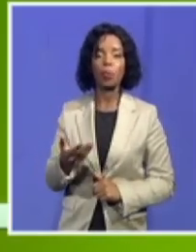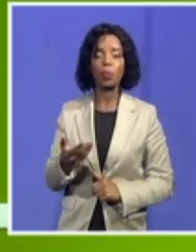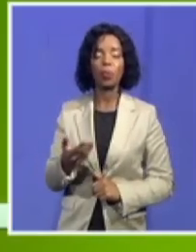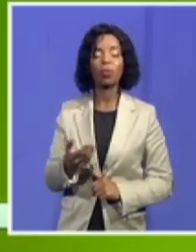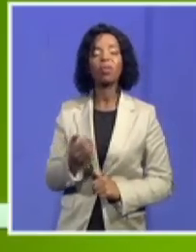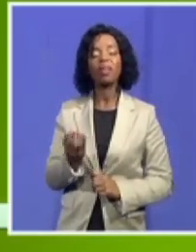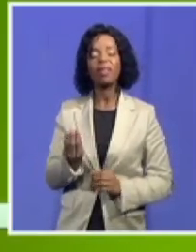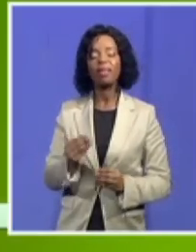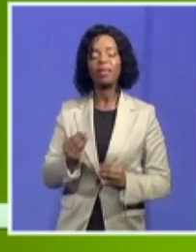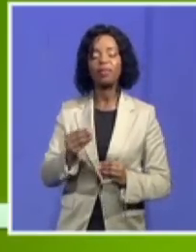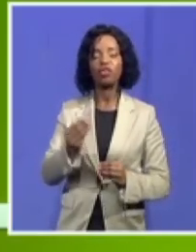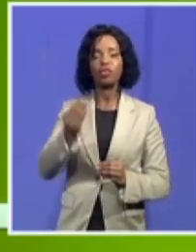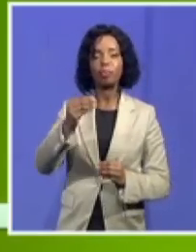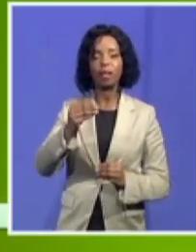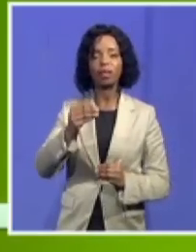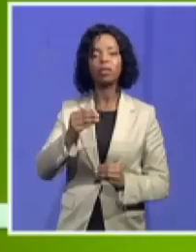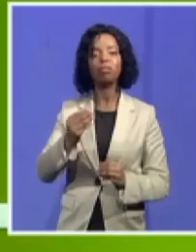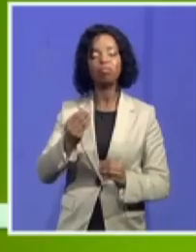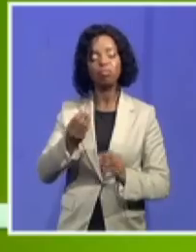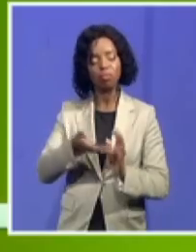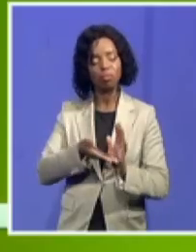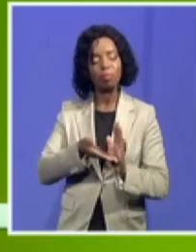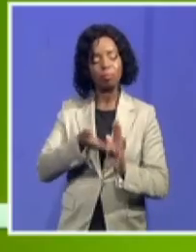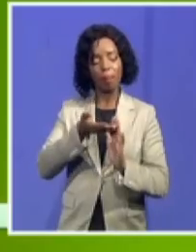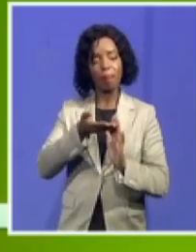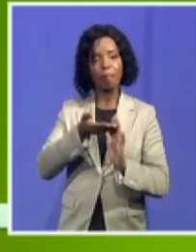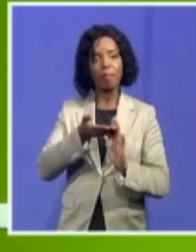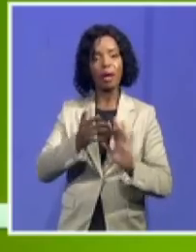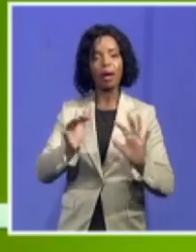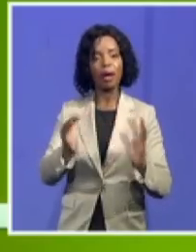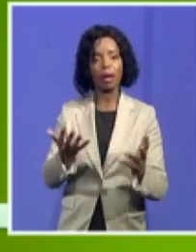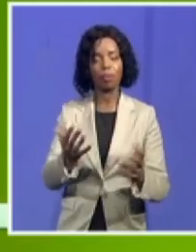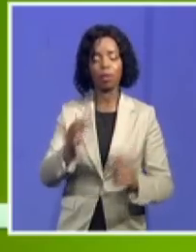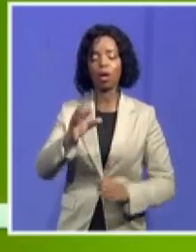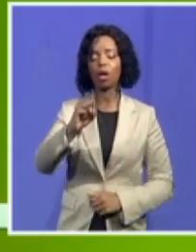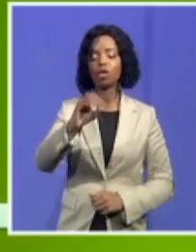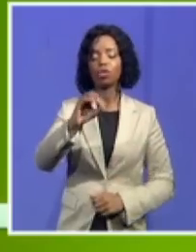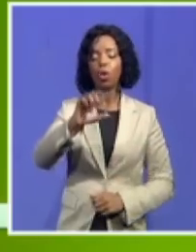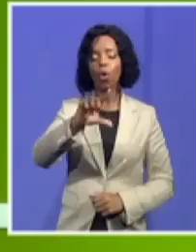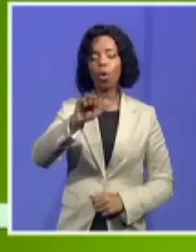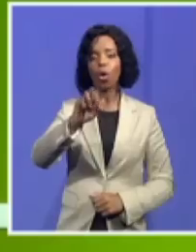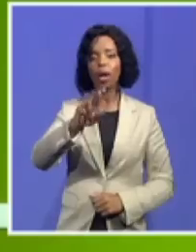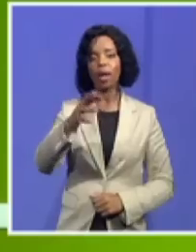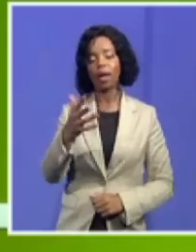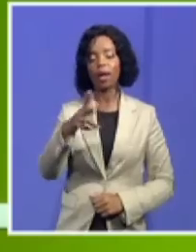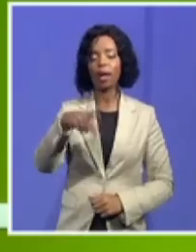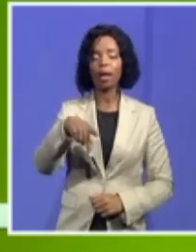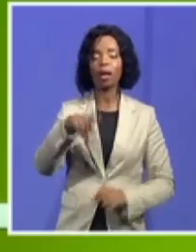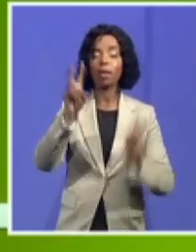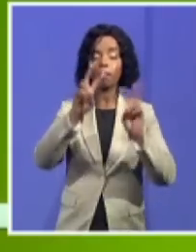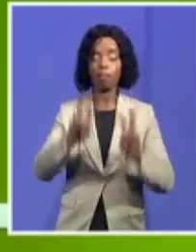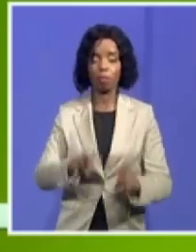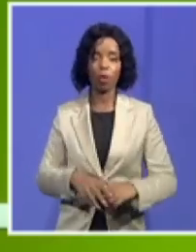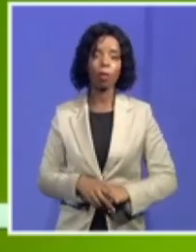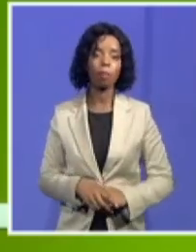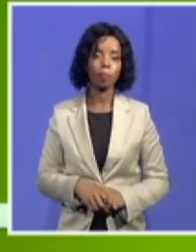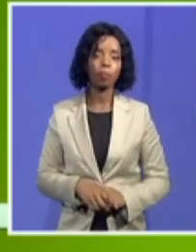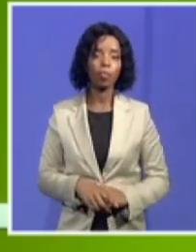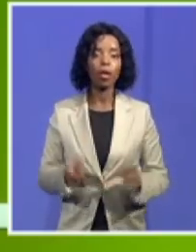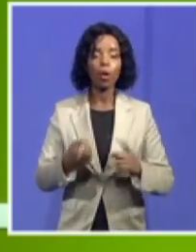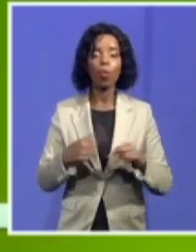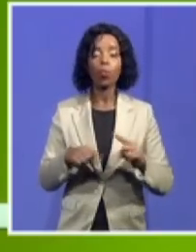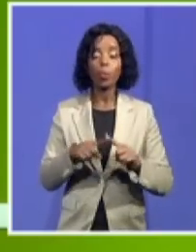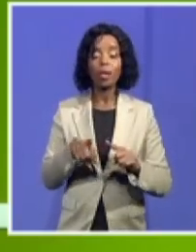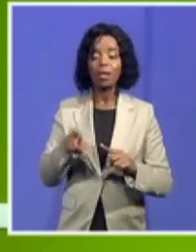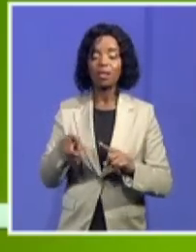investment in wind and solar power, which we also have in great abundance. We are diversifying